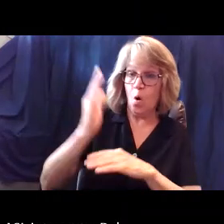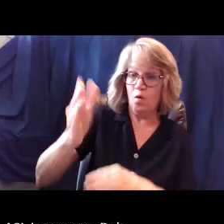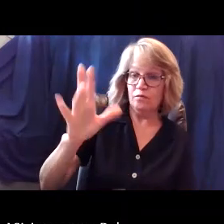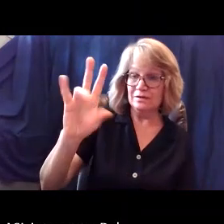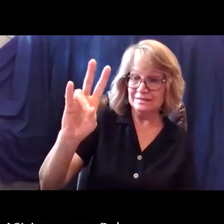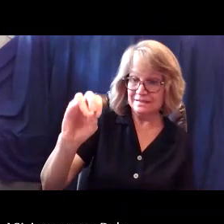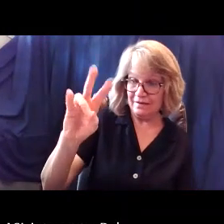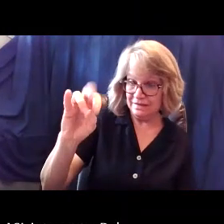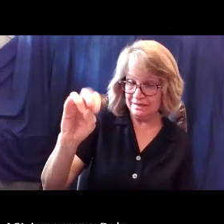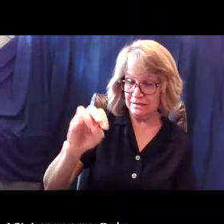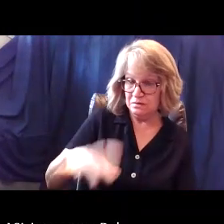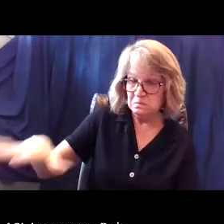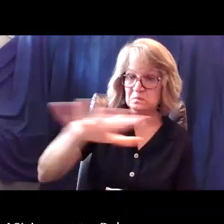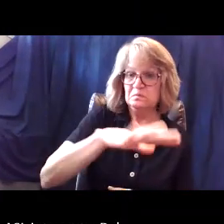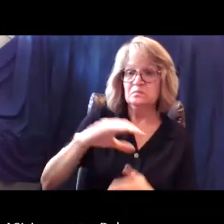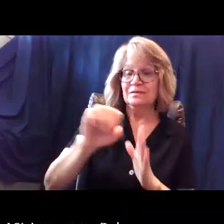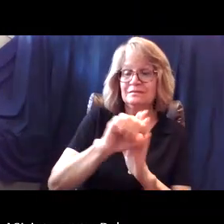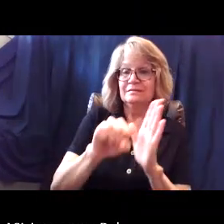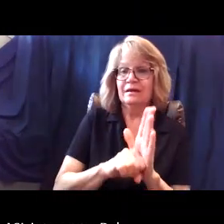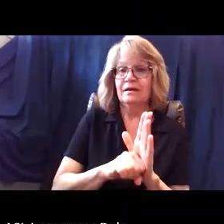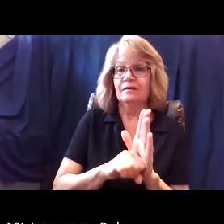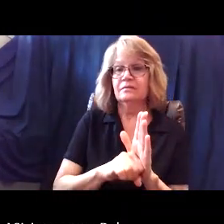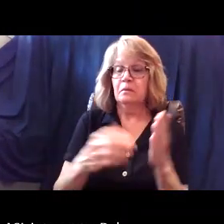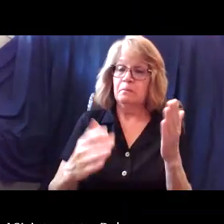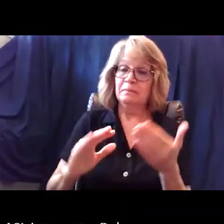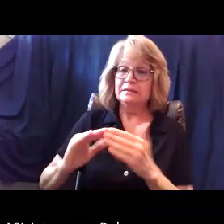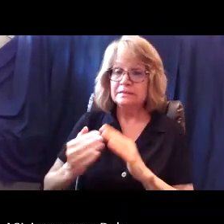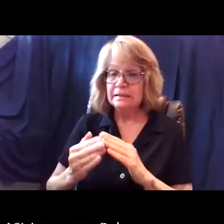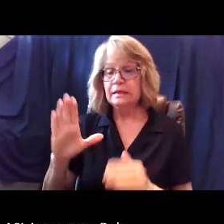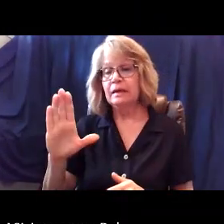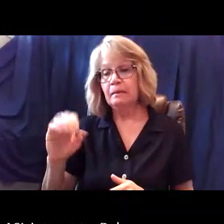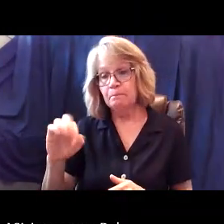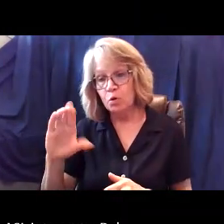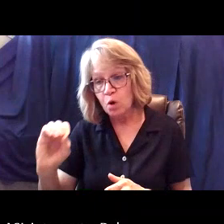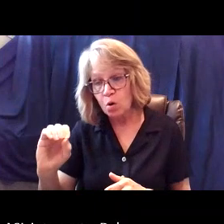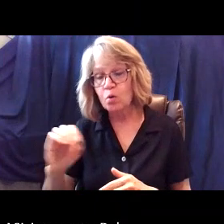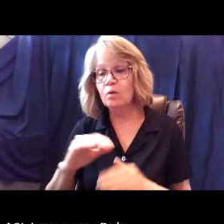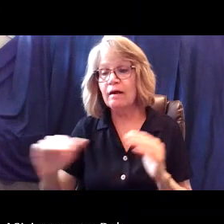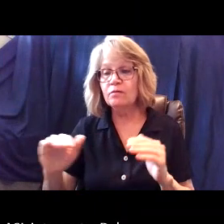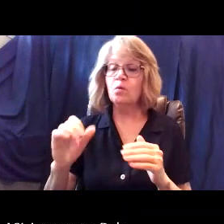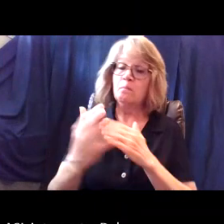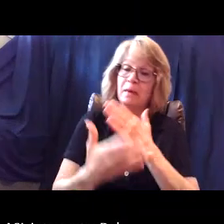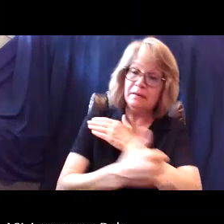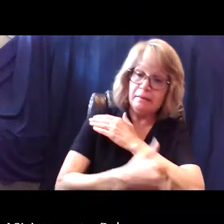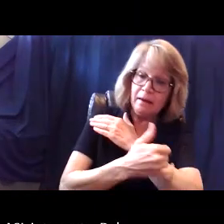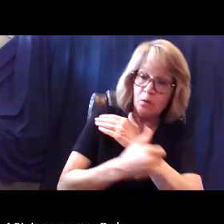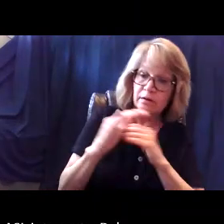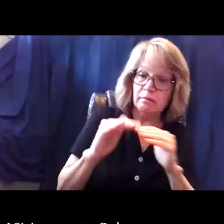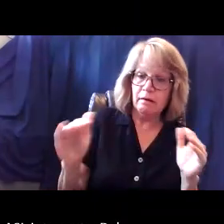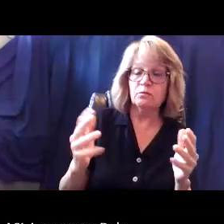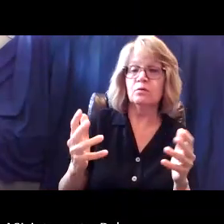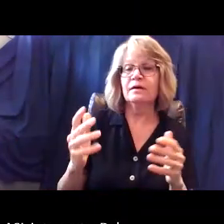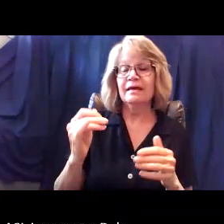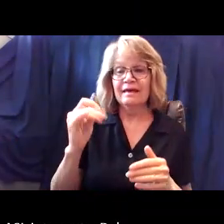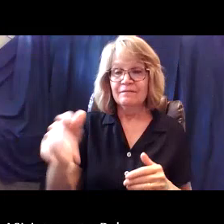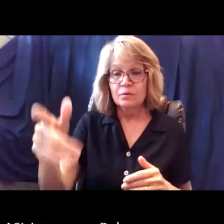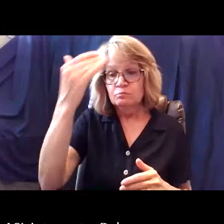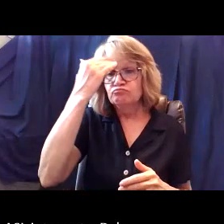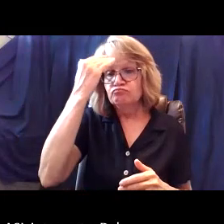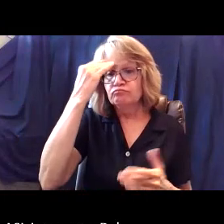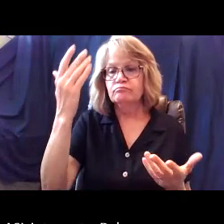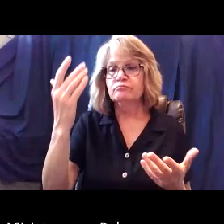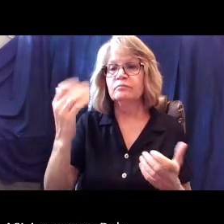state. They might be at the city or borough level or at the county level. If you're familiar with